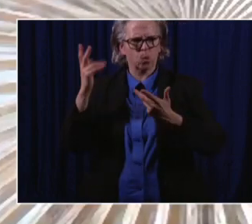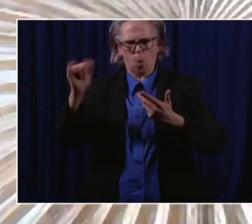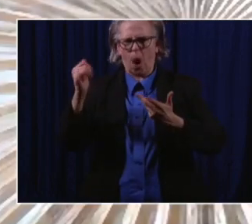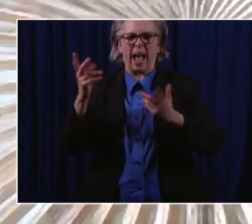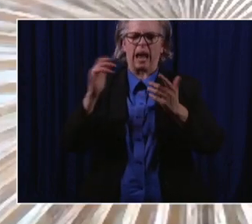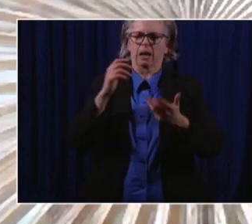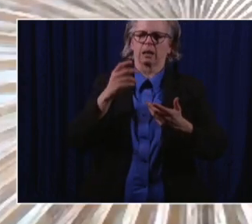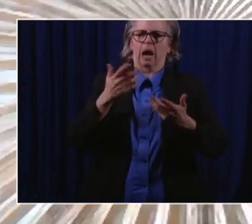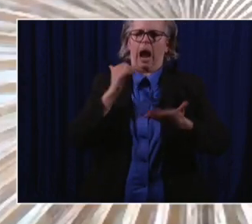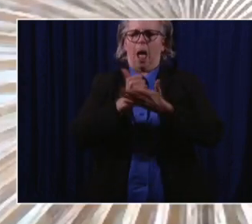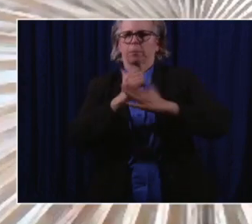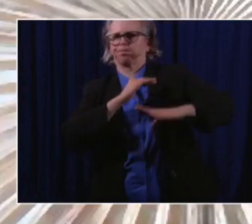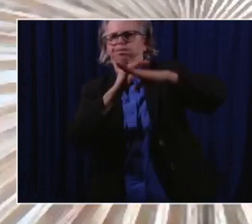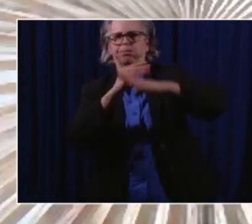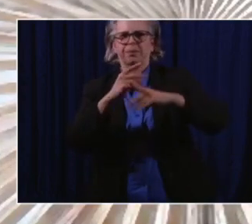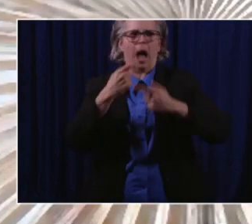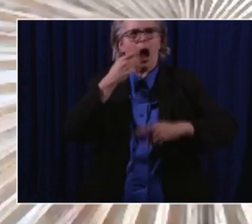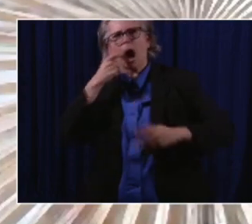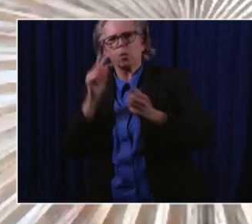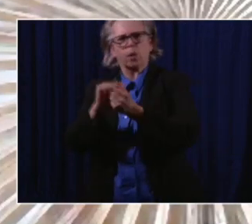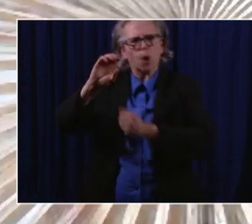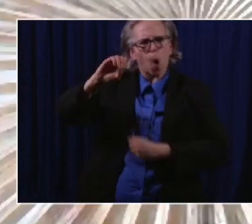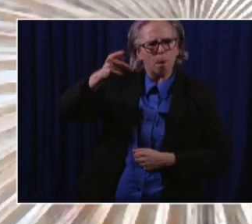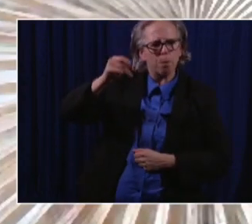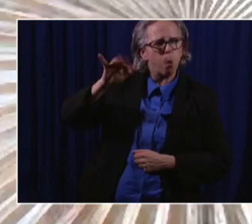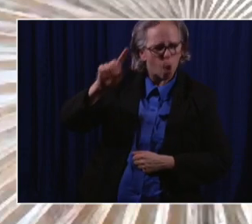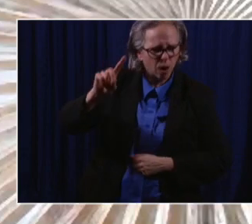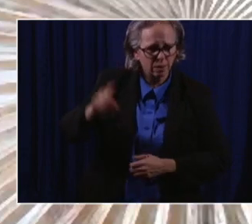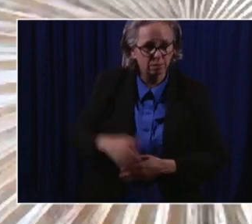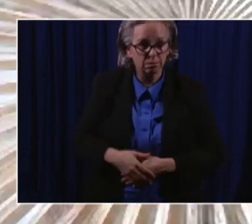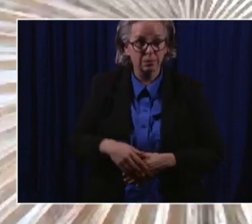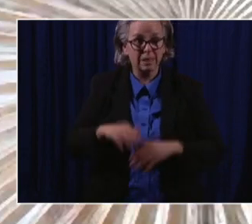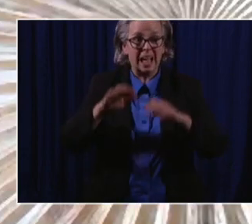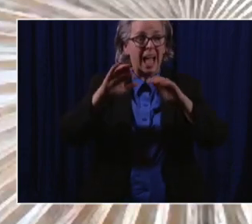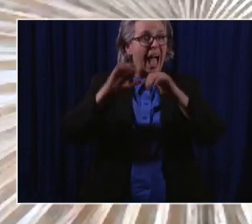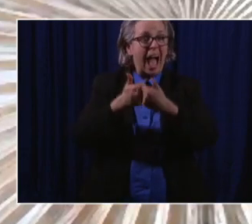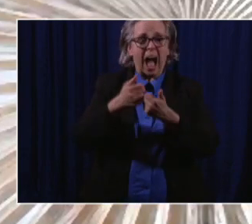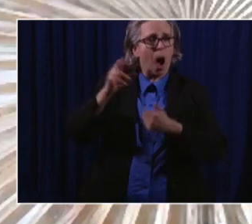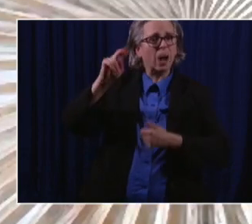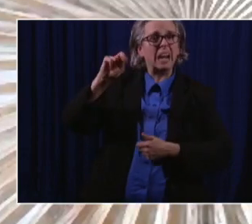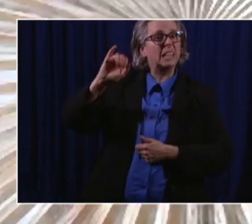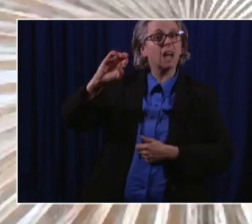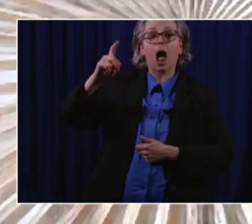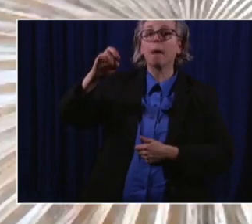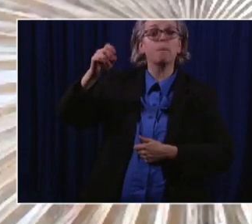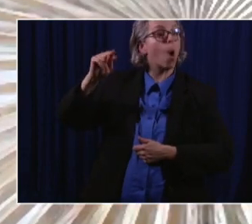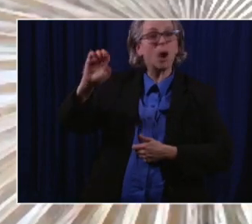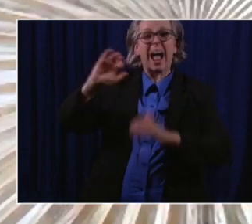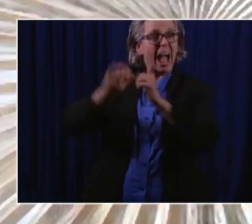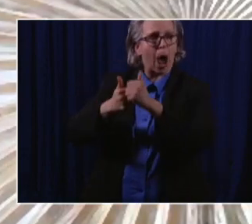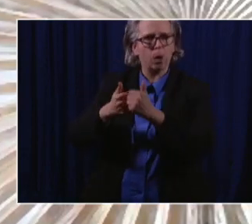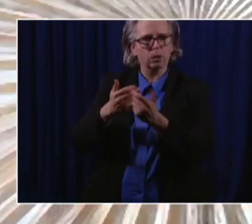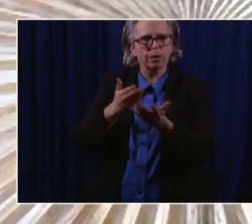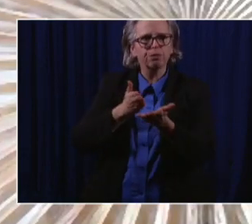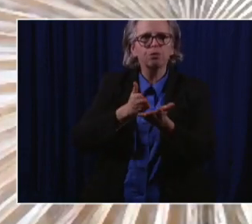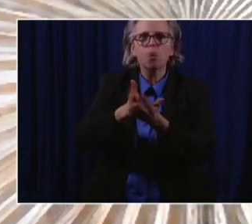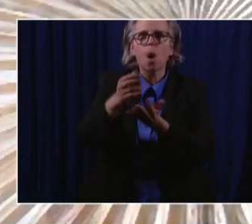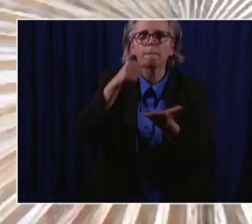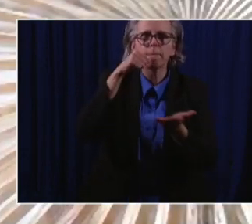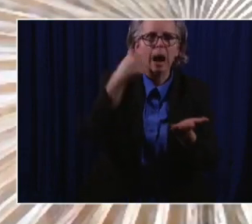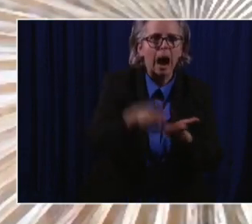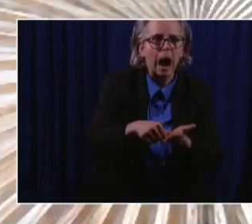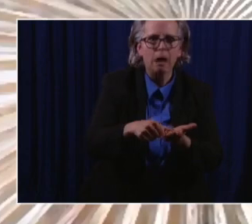can access naloxone by mail through our Ohio Department of Health or your local Department of Health's Project Down